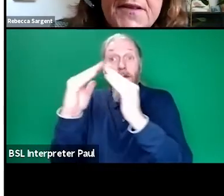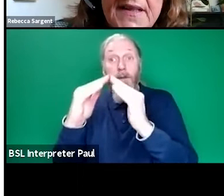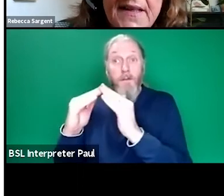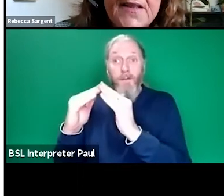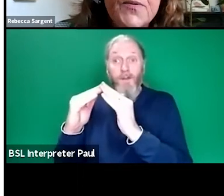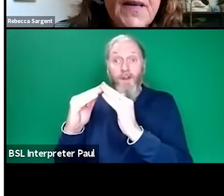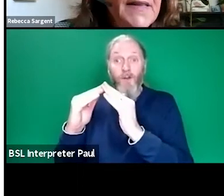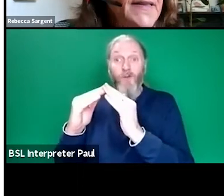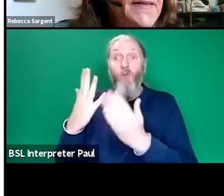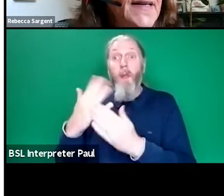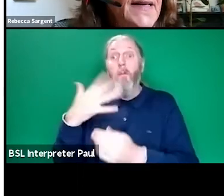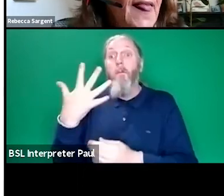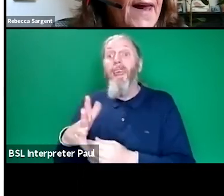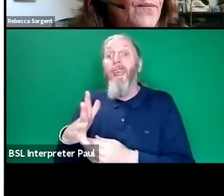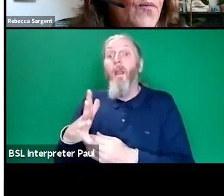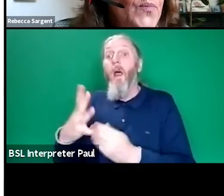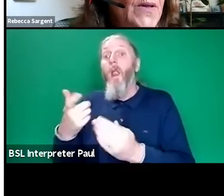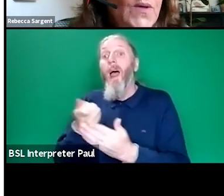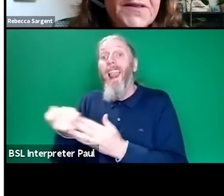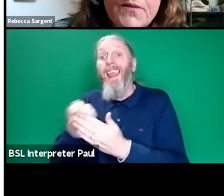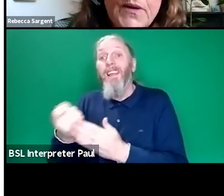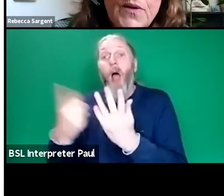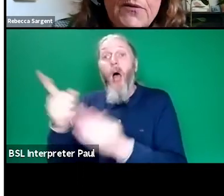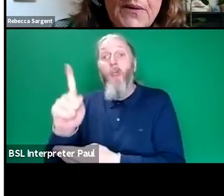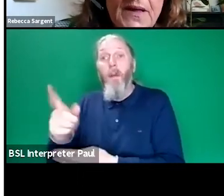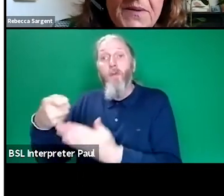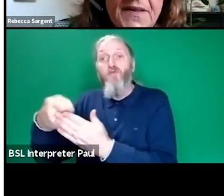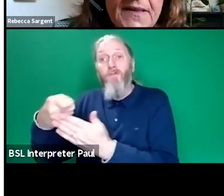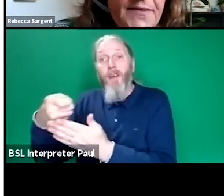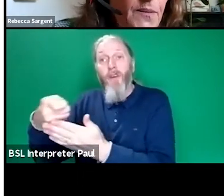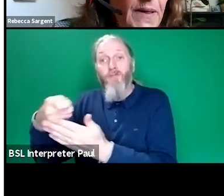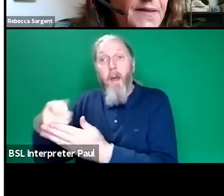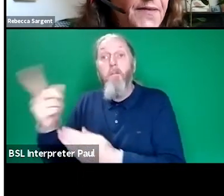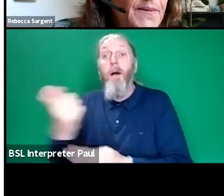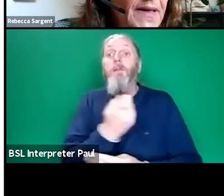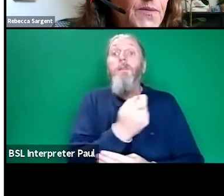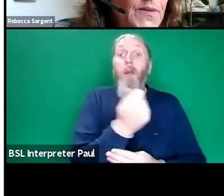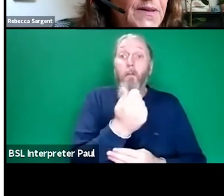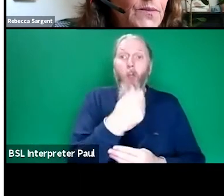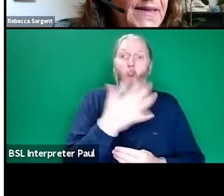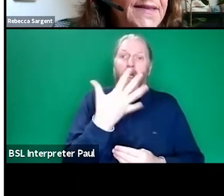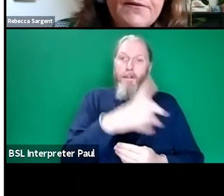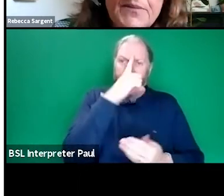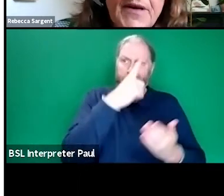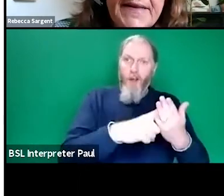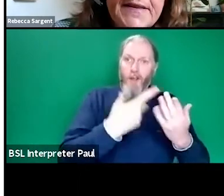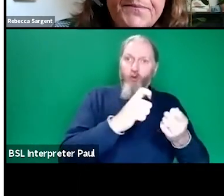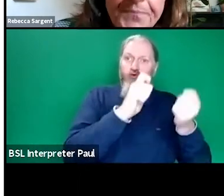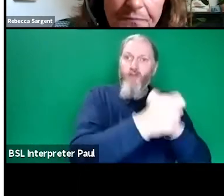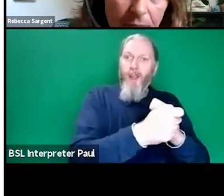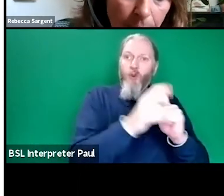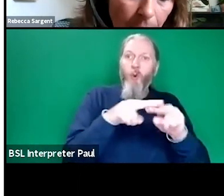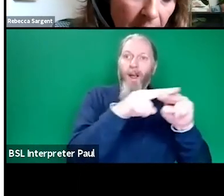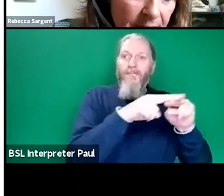leased out to early years providers, but the ones that we were repurposing and developing into family hubs, we needed to upgrade